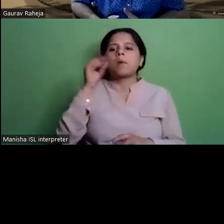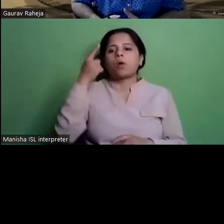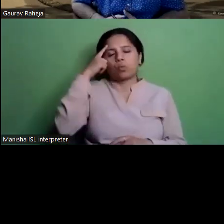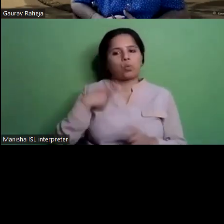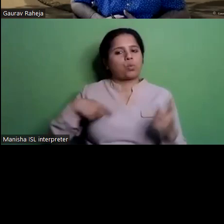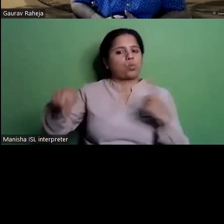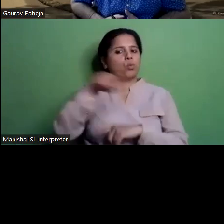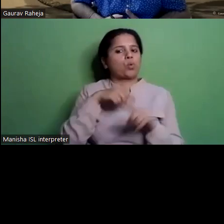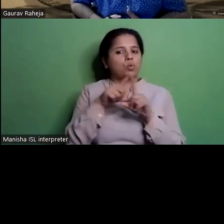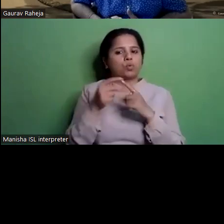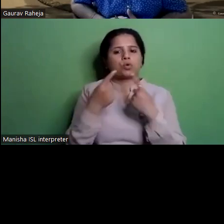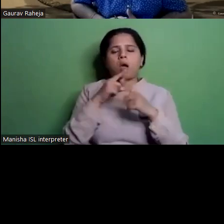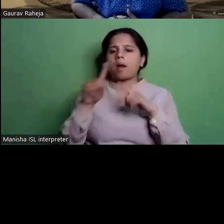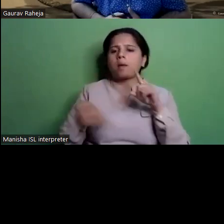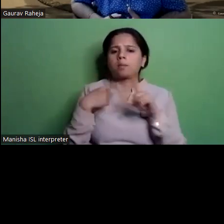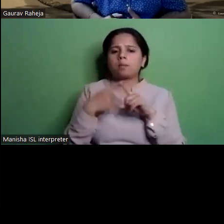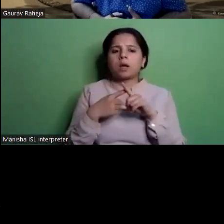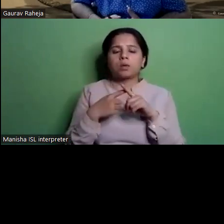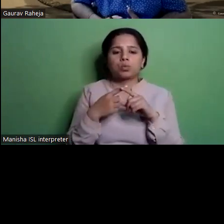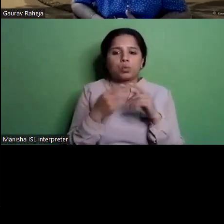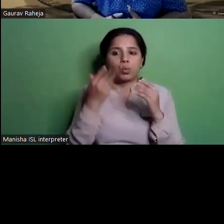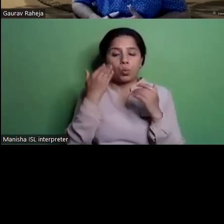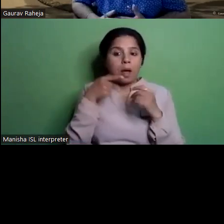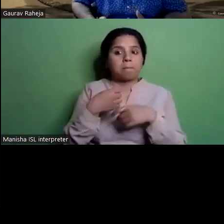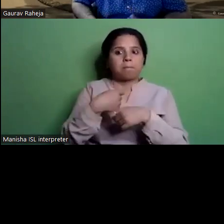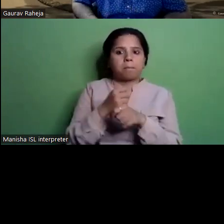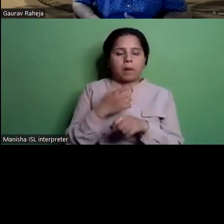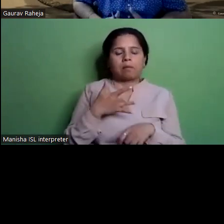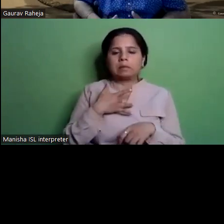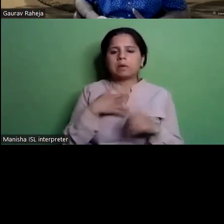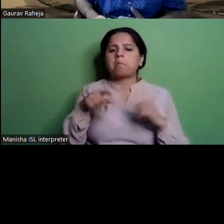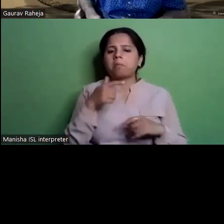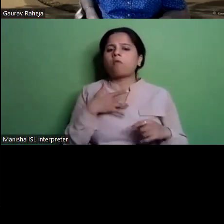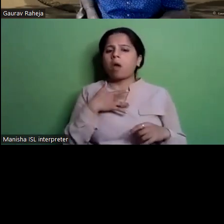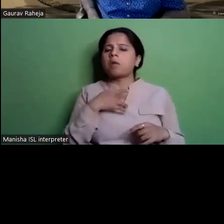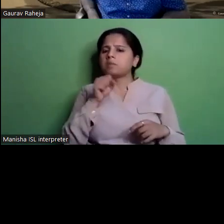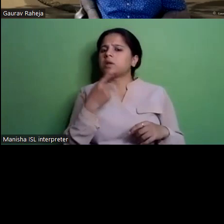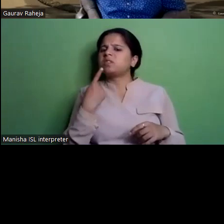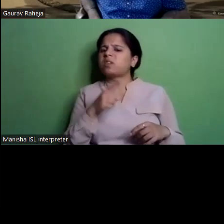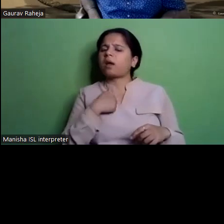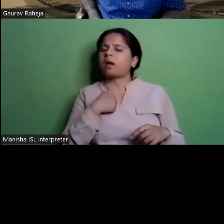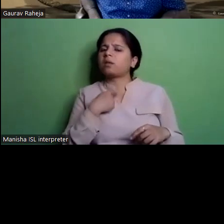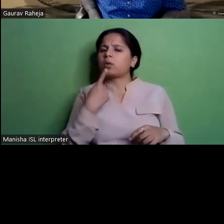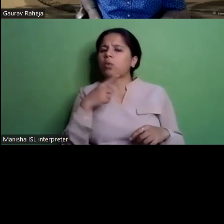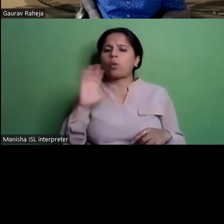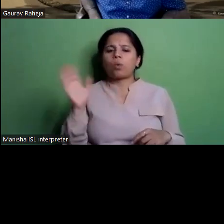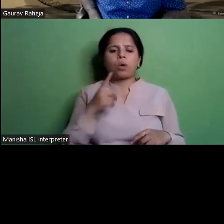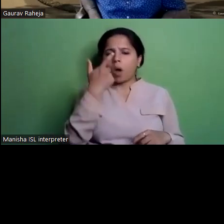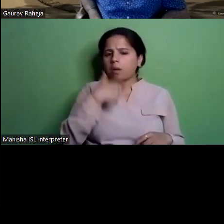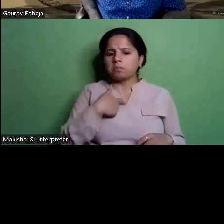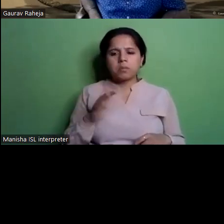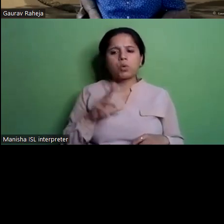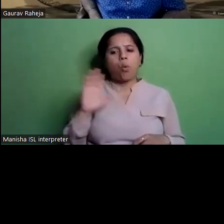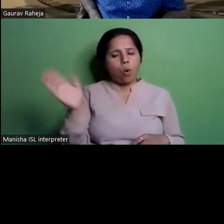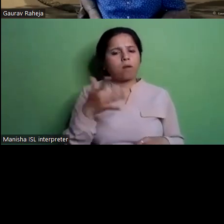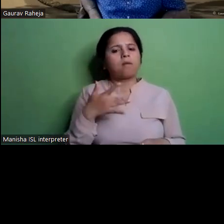converse about is because it makes sense to all of us and not just to one of us. So